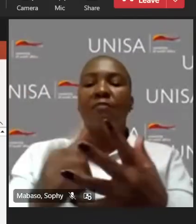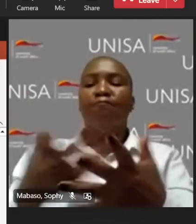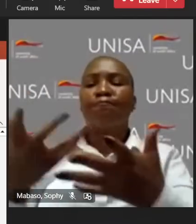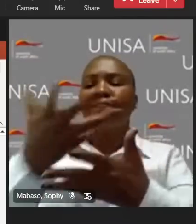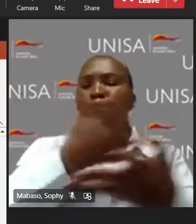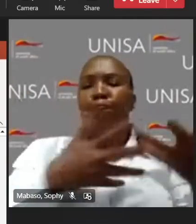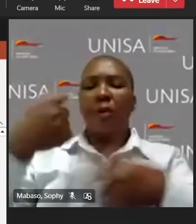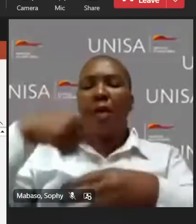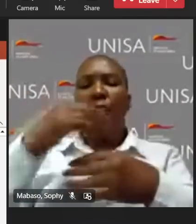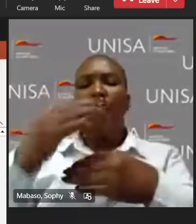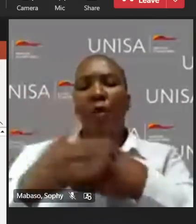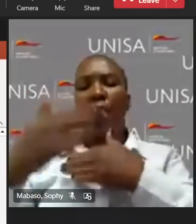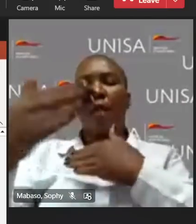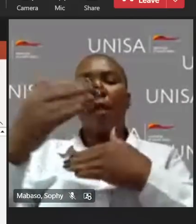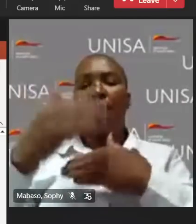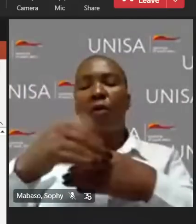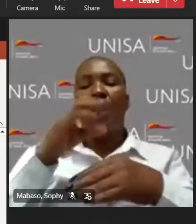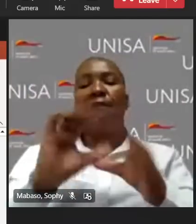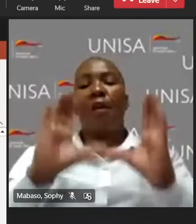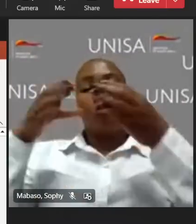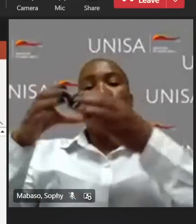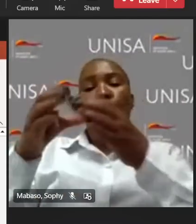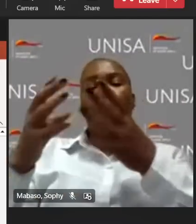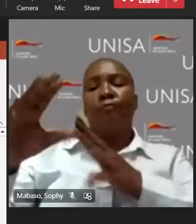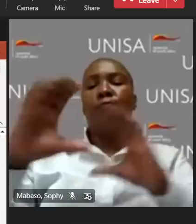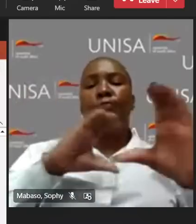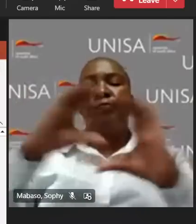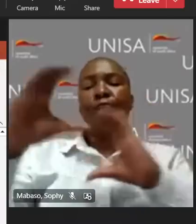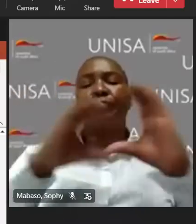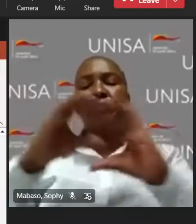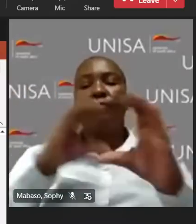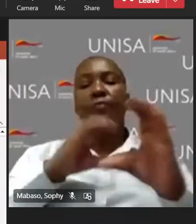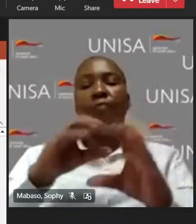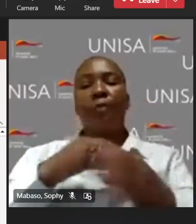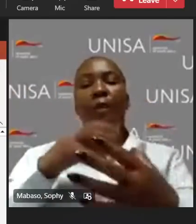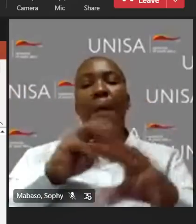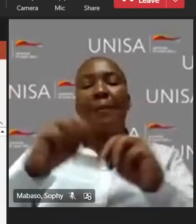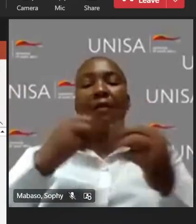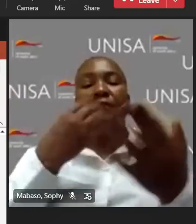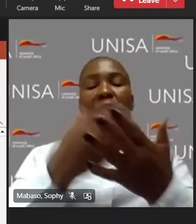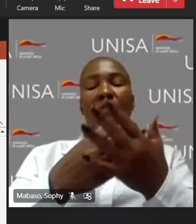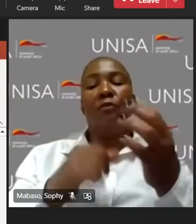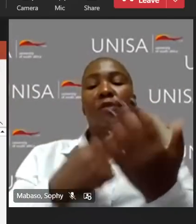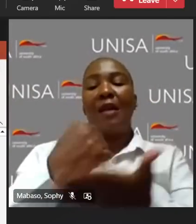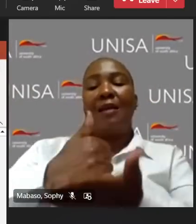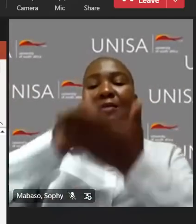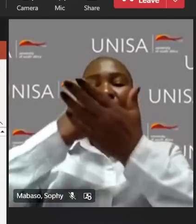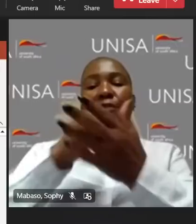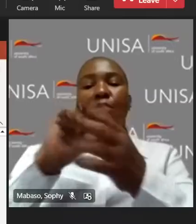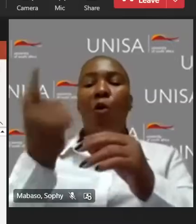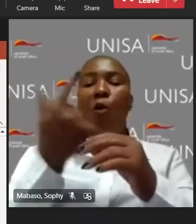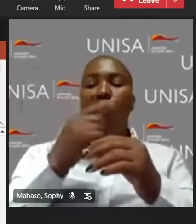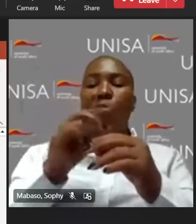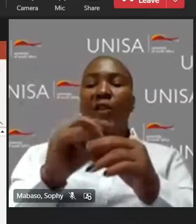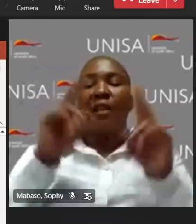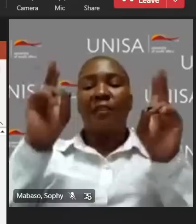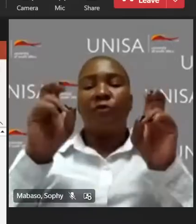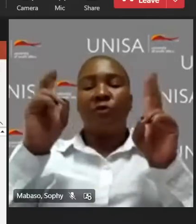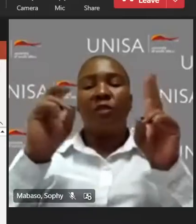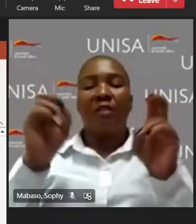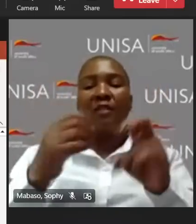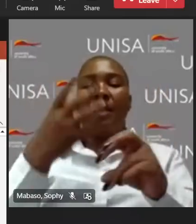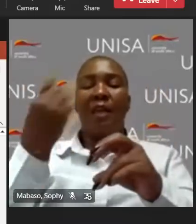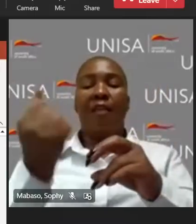further. We have a group chat that we have managed to create where we assist students with all their issues, whatever issues that they have at